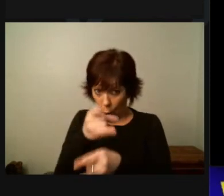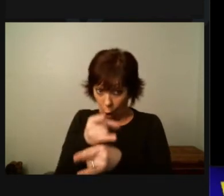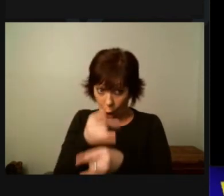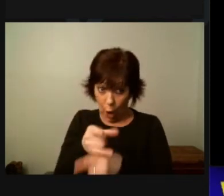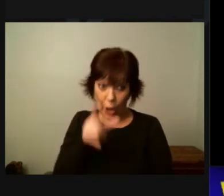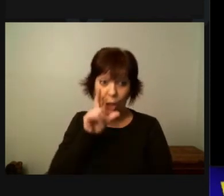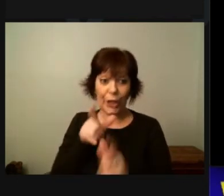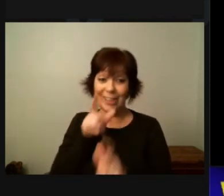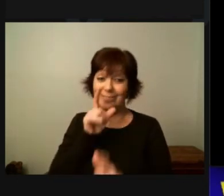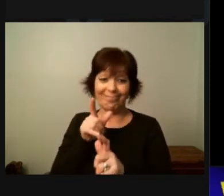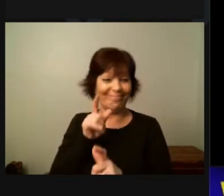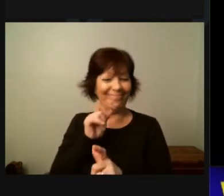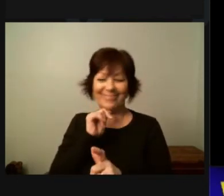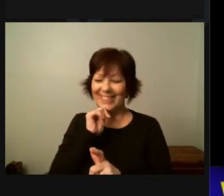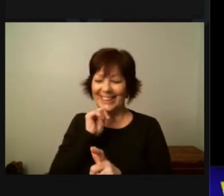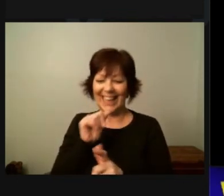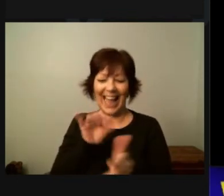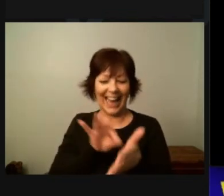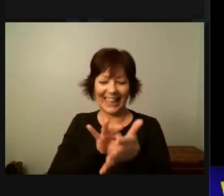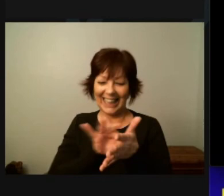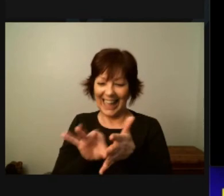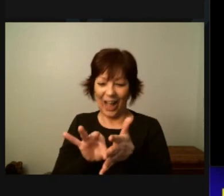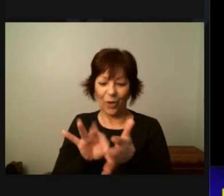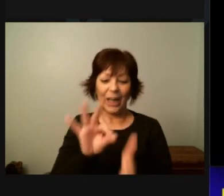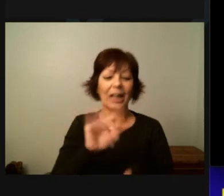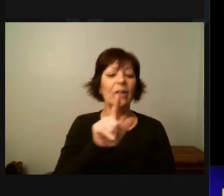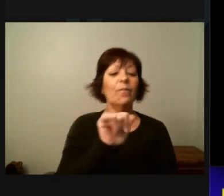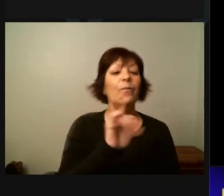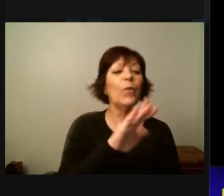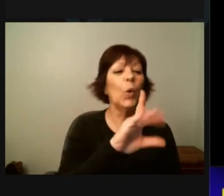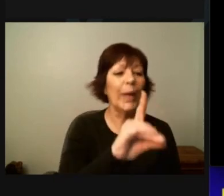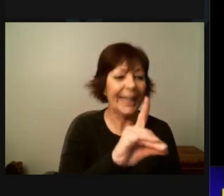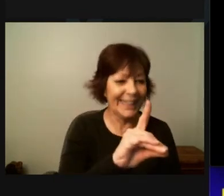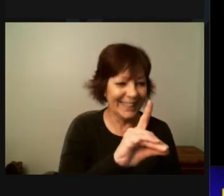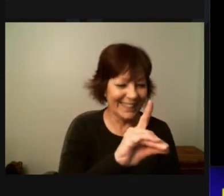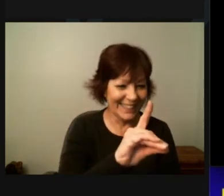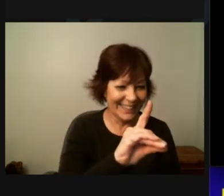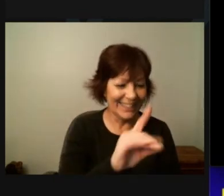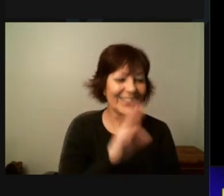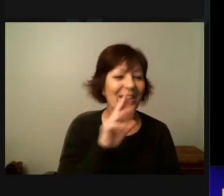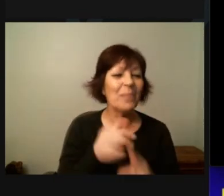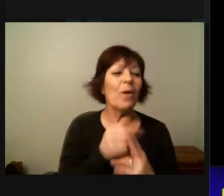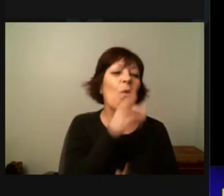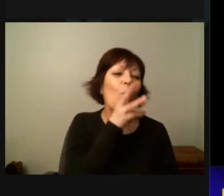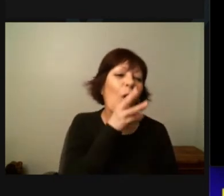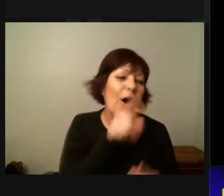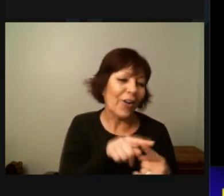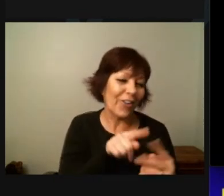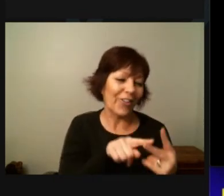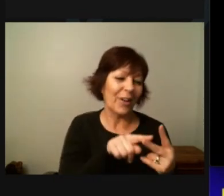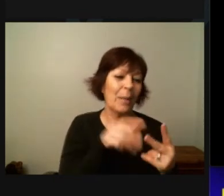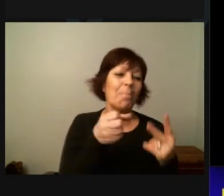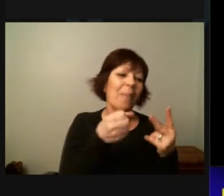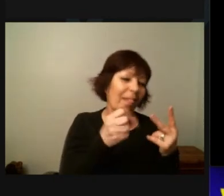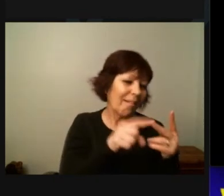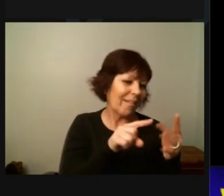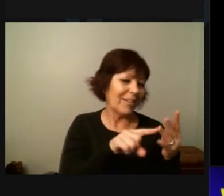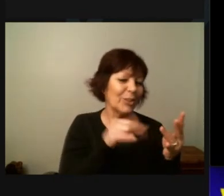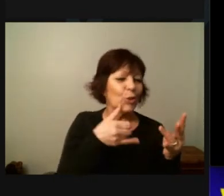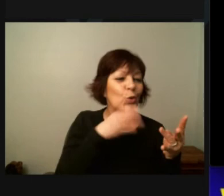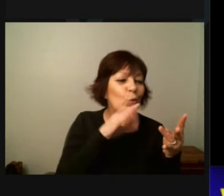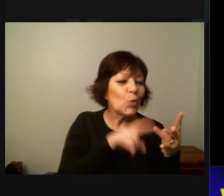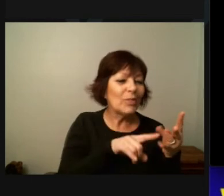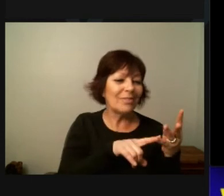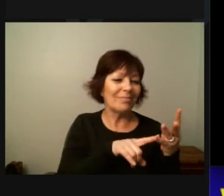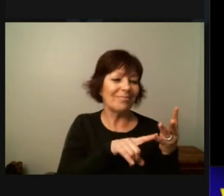not count when we say drink plenty of fluids. And we're talking about water, milk,